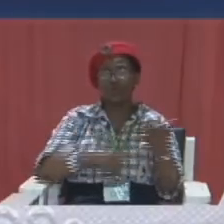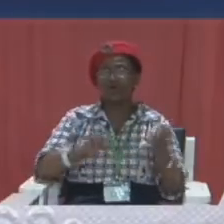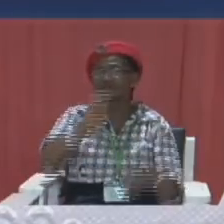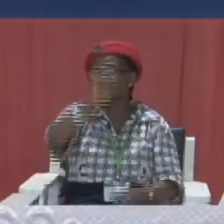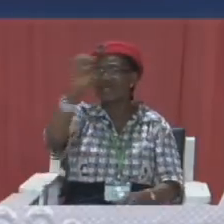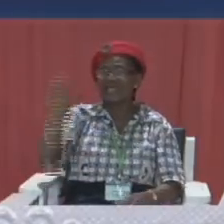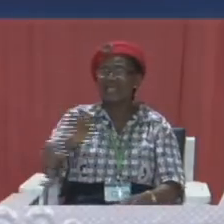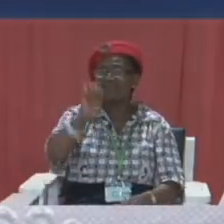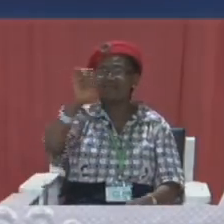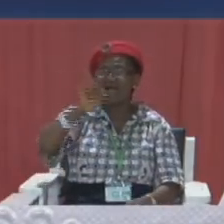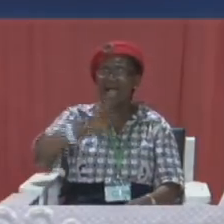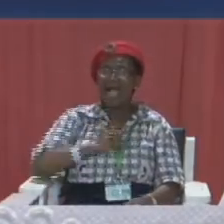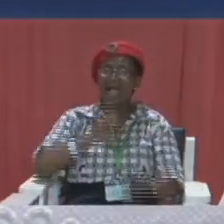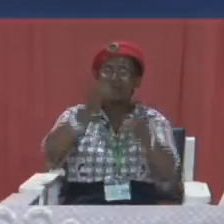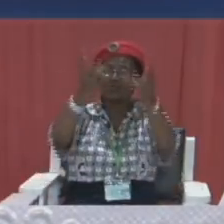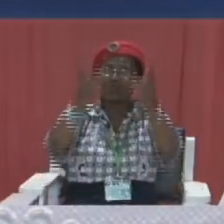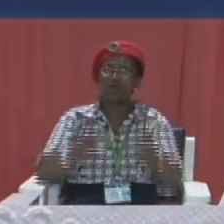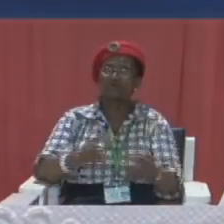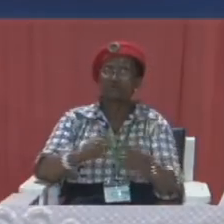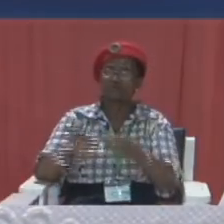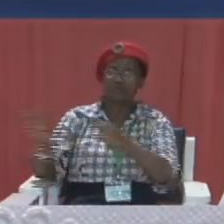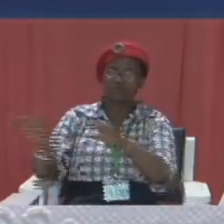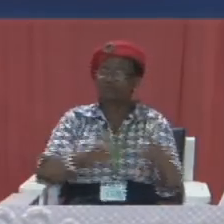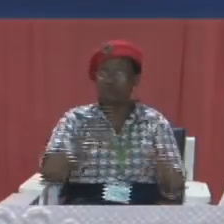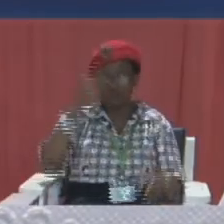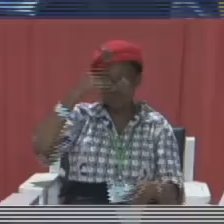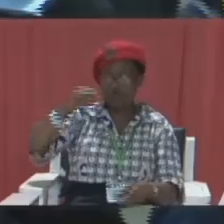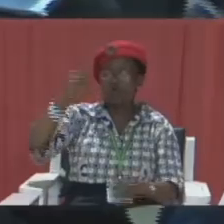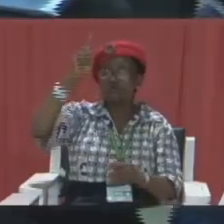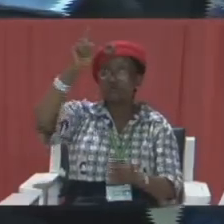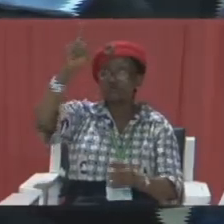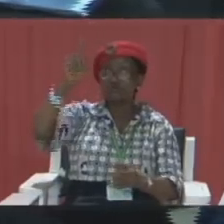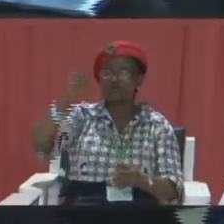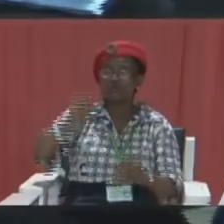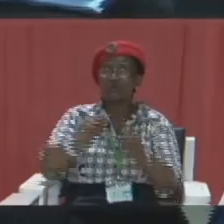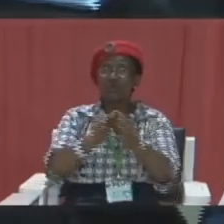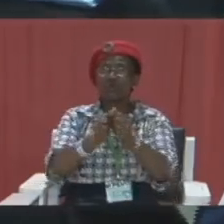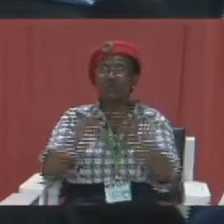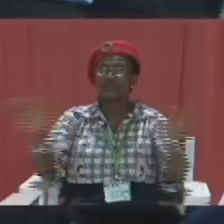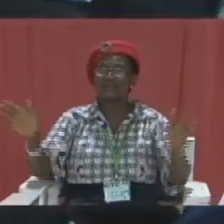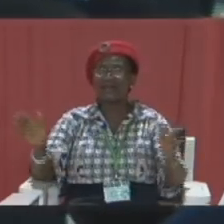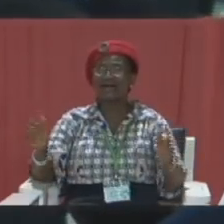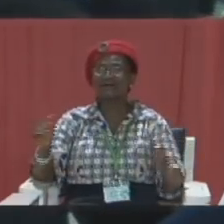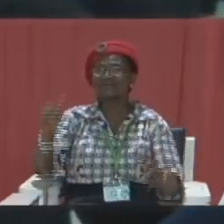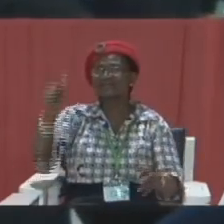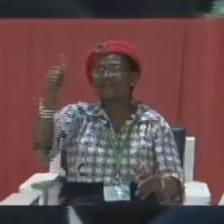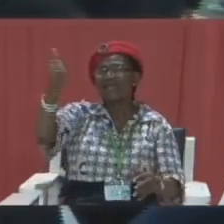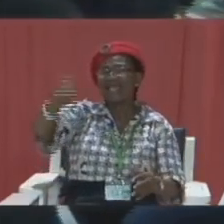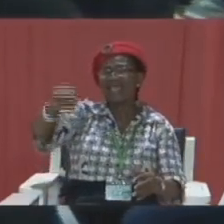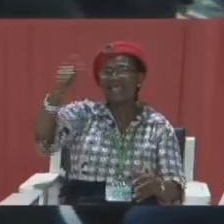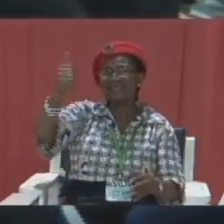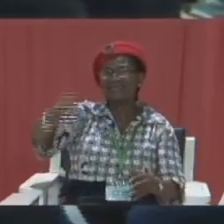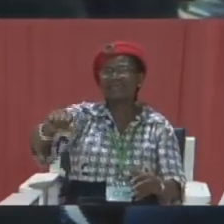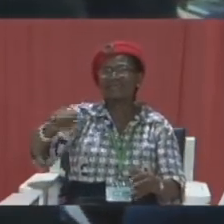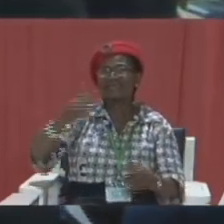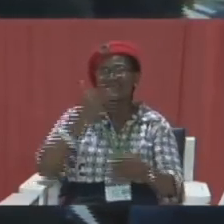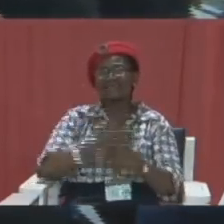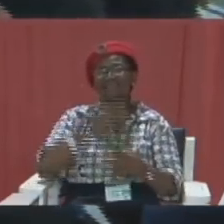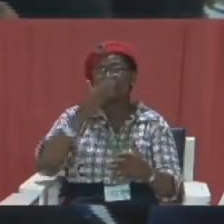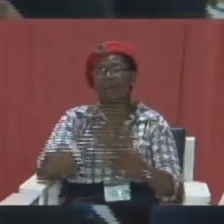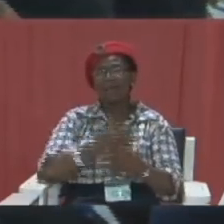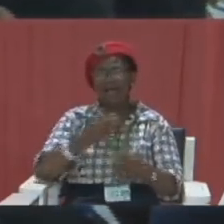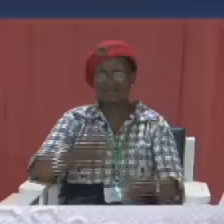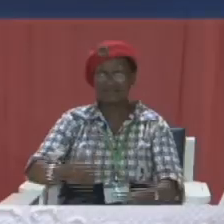you without any delay. Tio for me near agbara lati le se ohun ti mo ba fe se fun o lai si